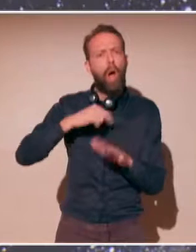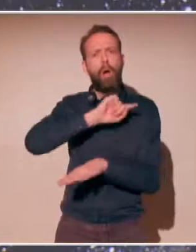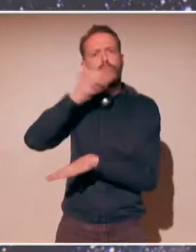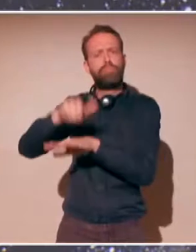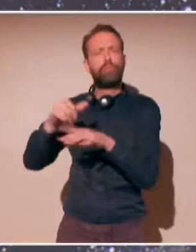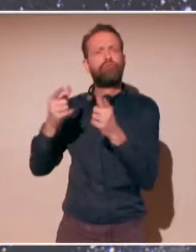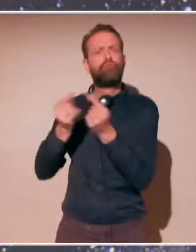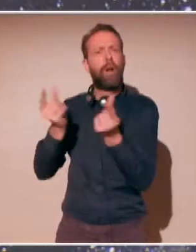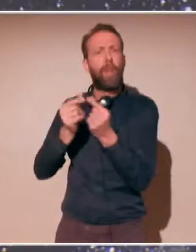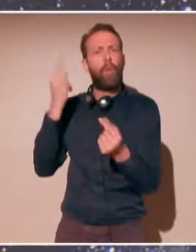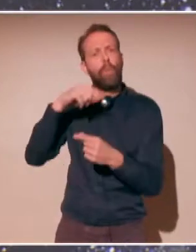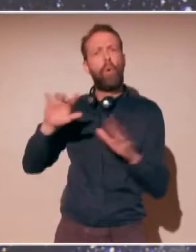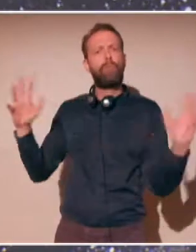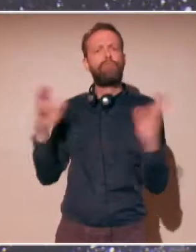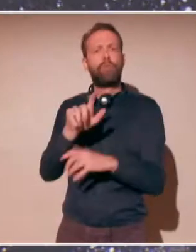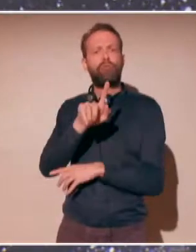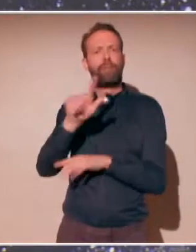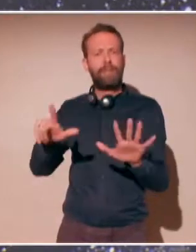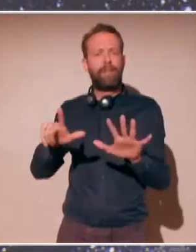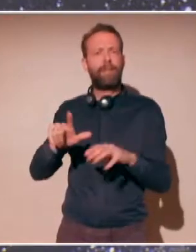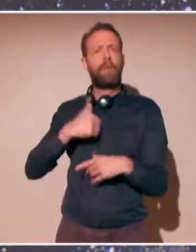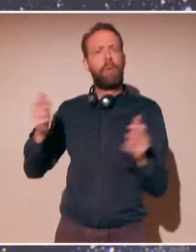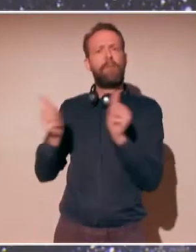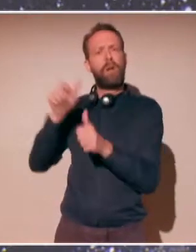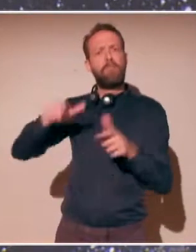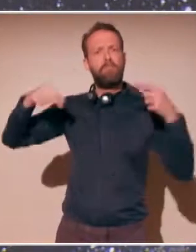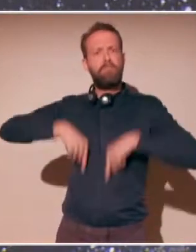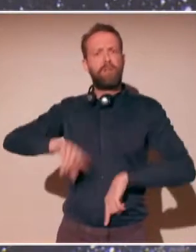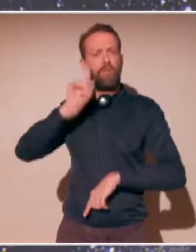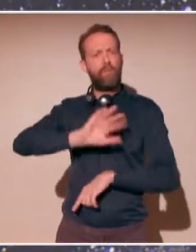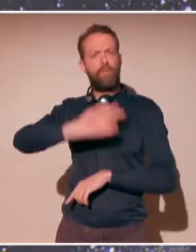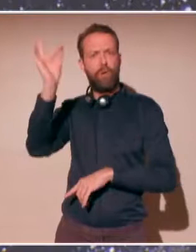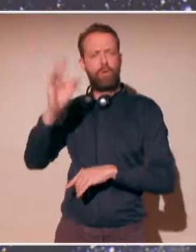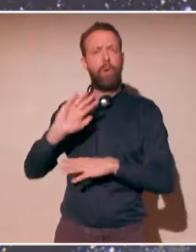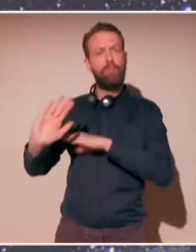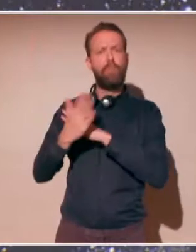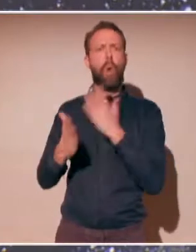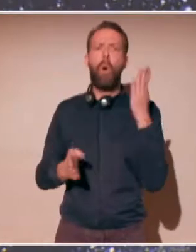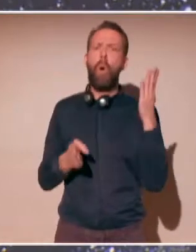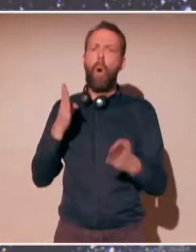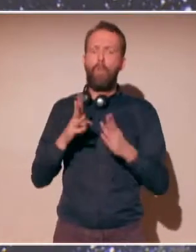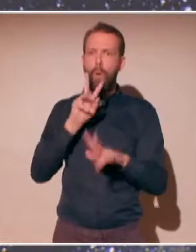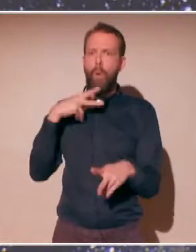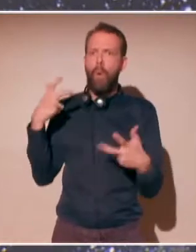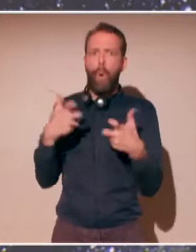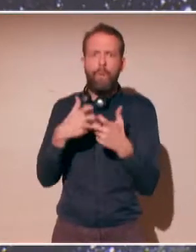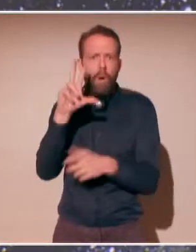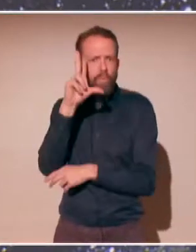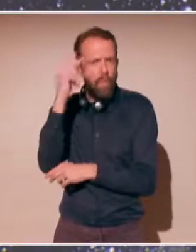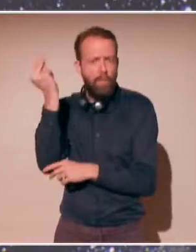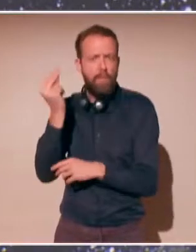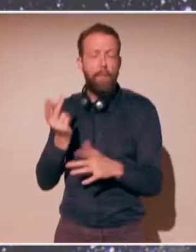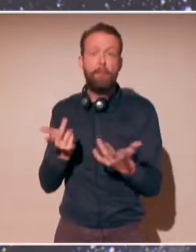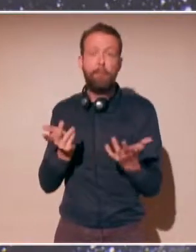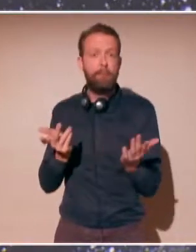months ago, I was in Japan for the G7. I was with a French minister, and we were shown robots that really looked